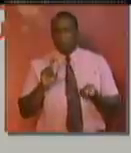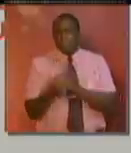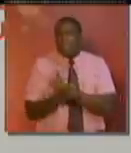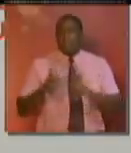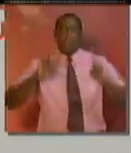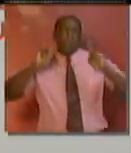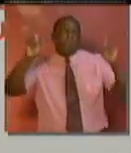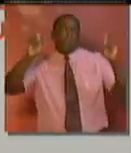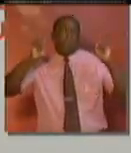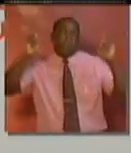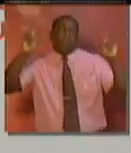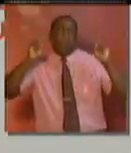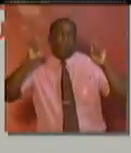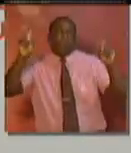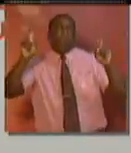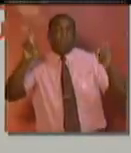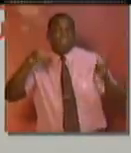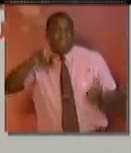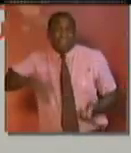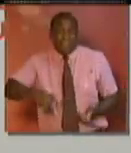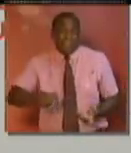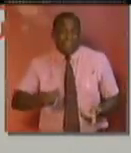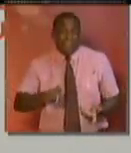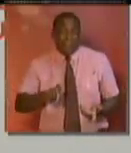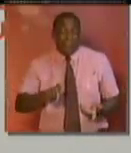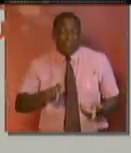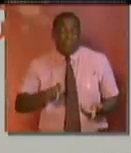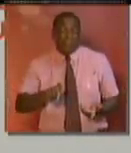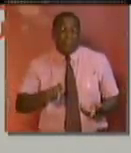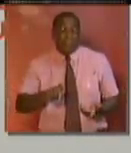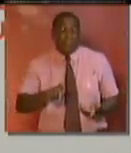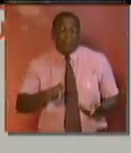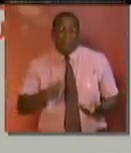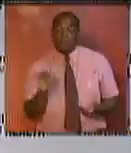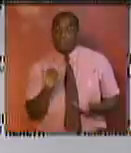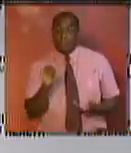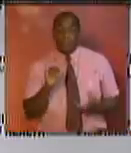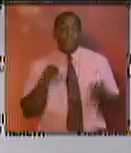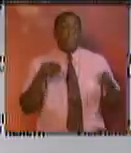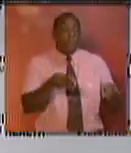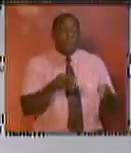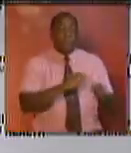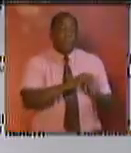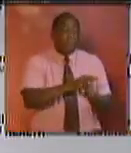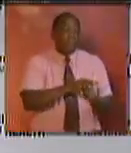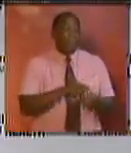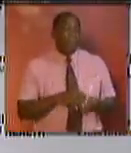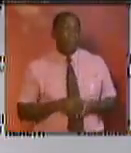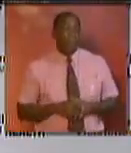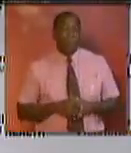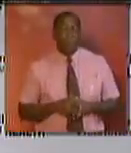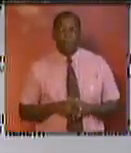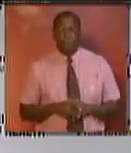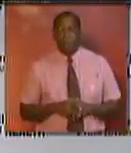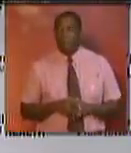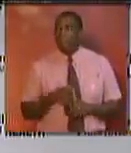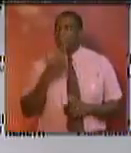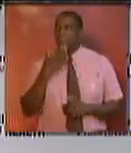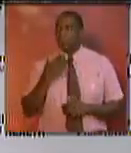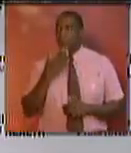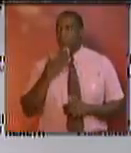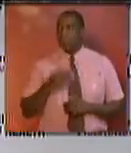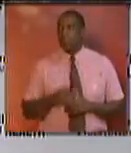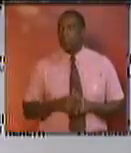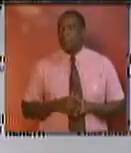that even as we deal with the other aspects of the pandemic. Thank you, Dr. Hinds. We go now to AZP